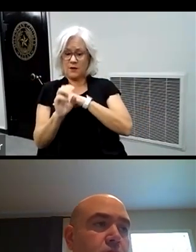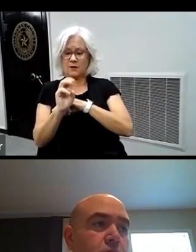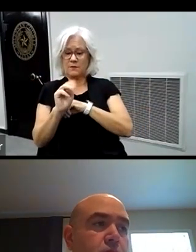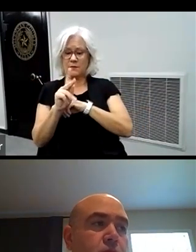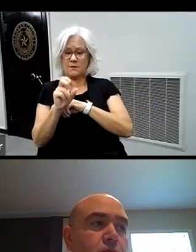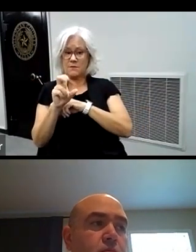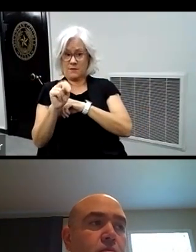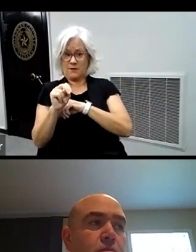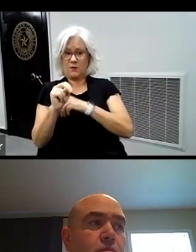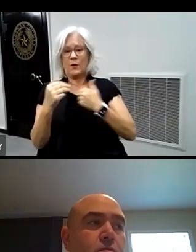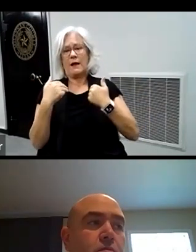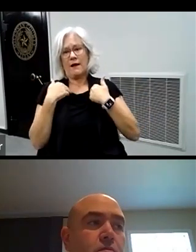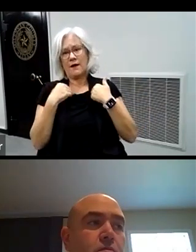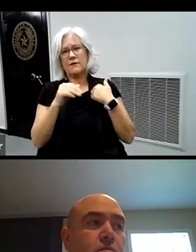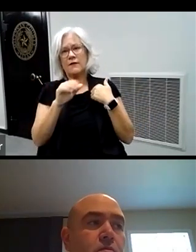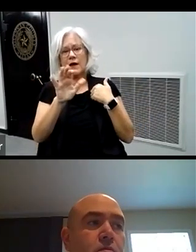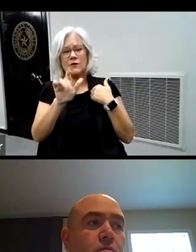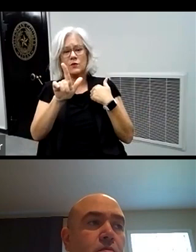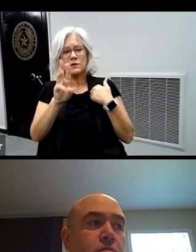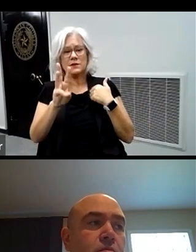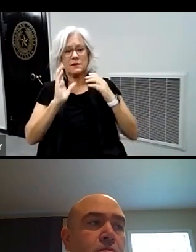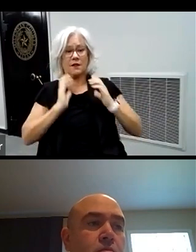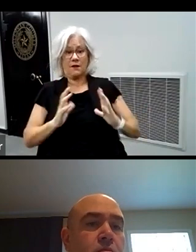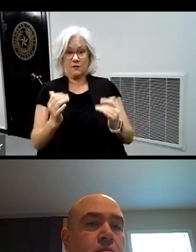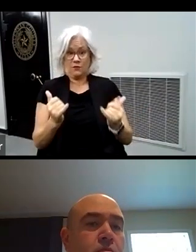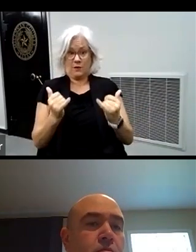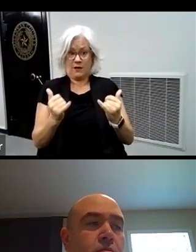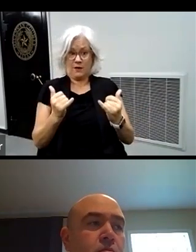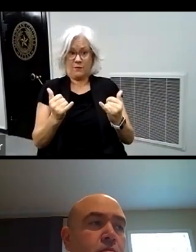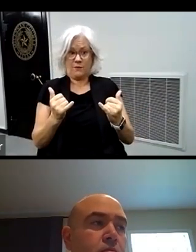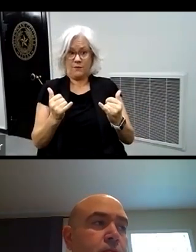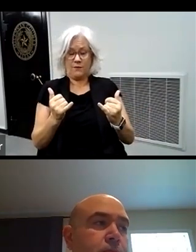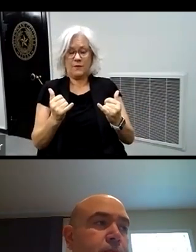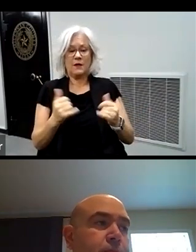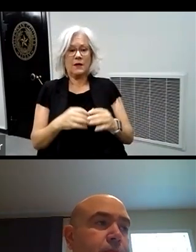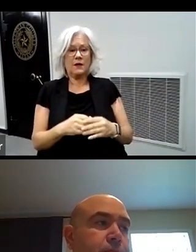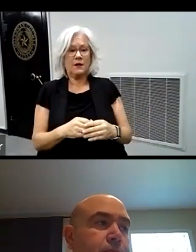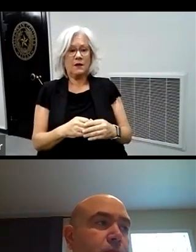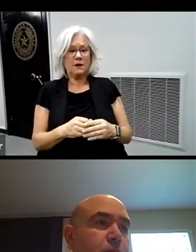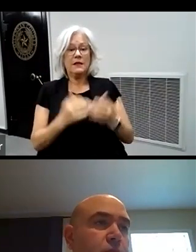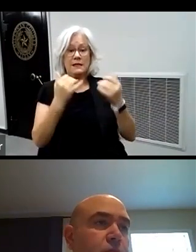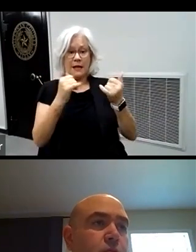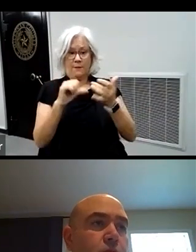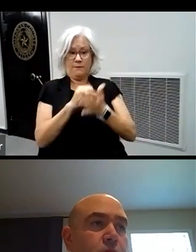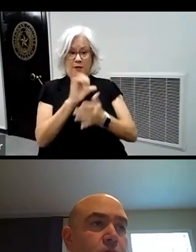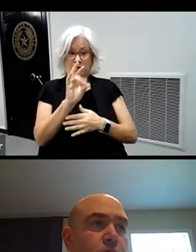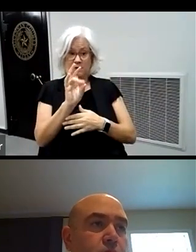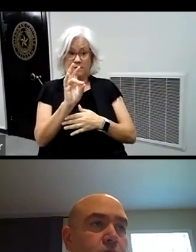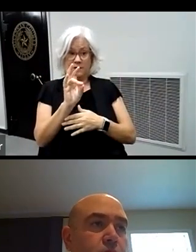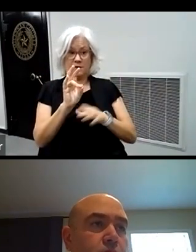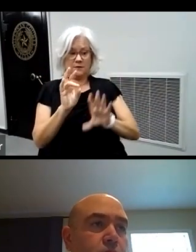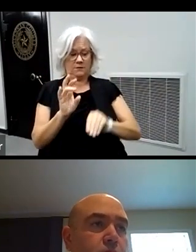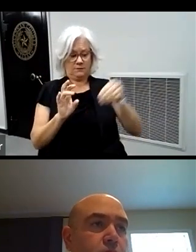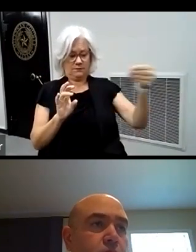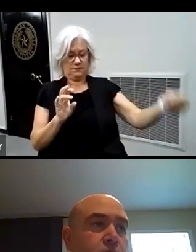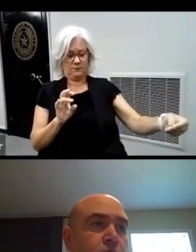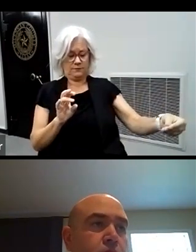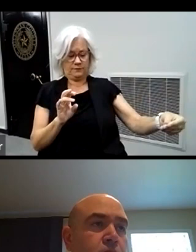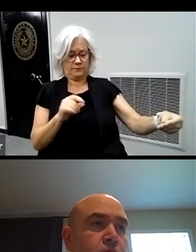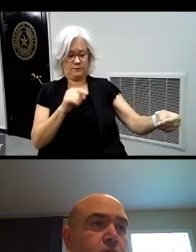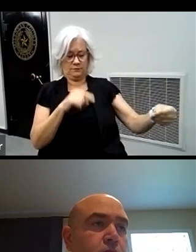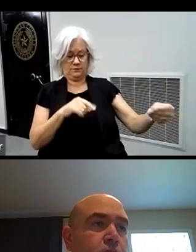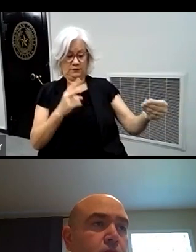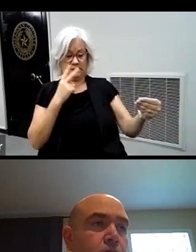526 clients at the present time. If you will go to page 7, where can